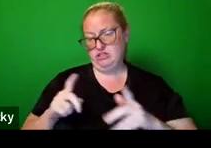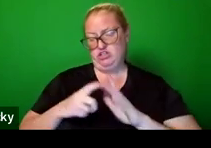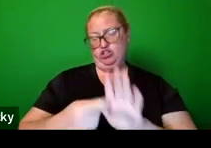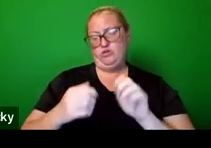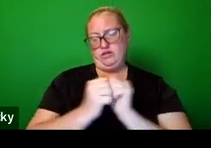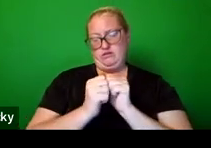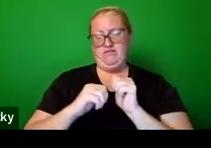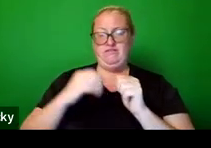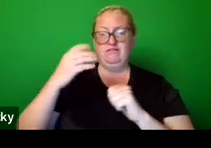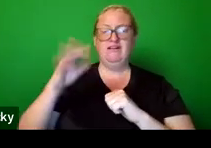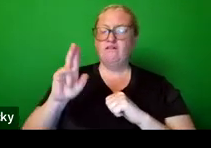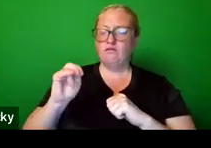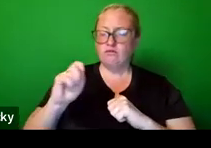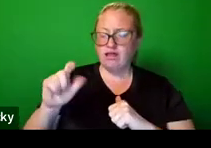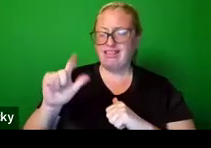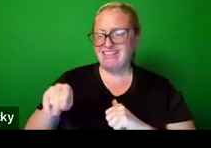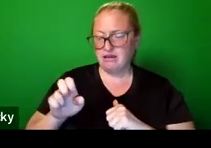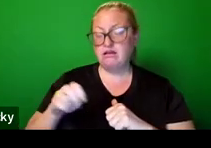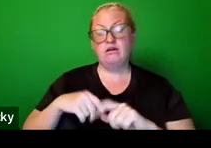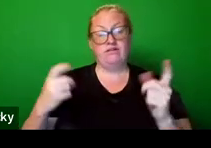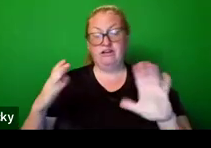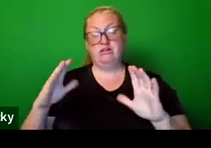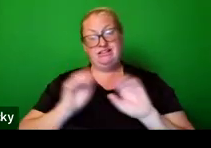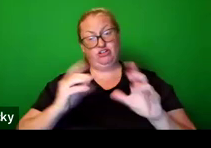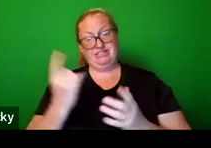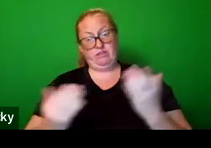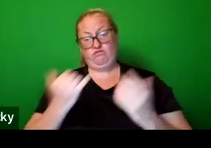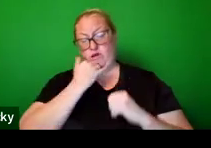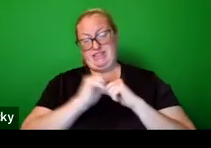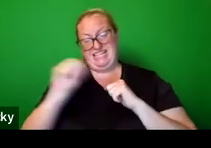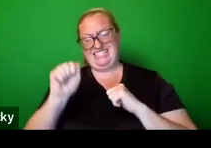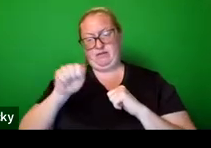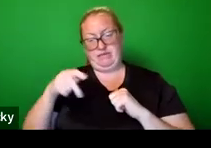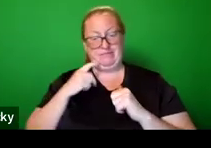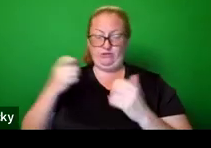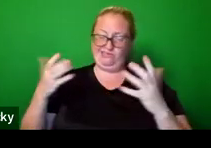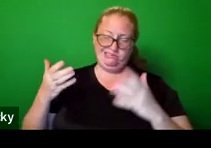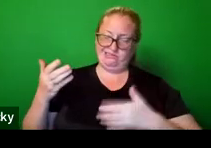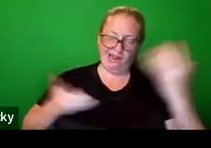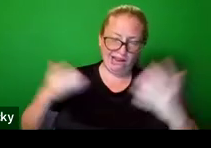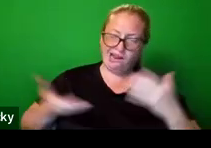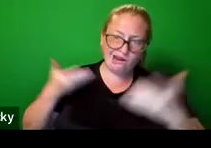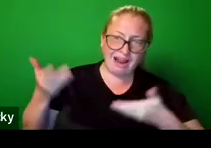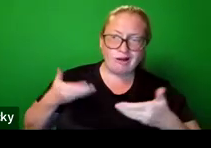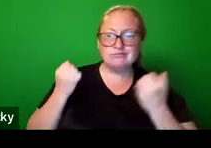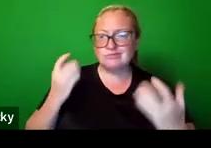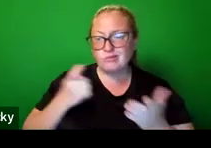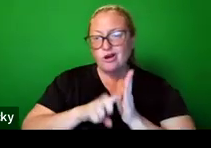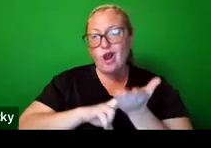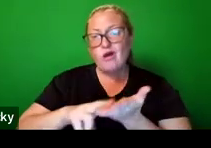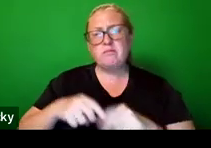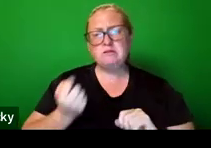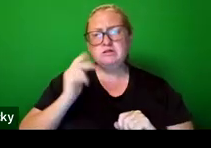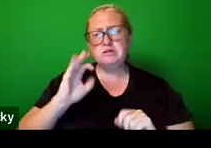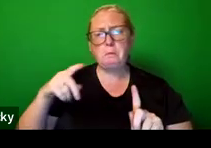SAP implementation because we've hired all those contractors, right? But so I think your question is well taken. It's how